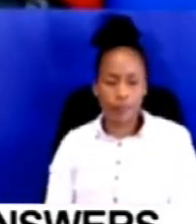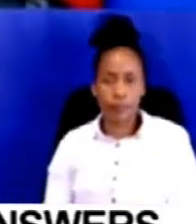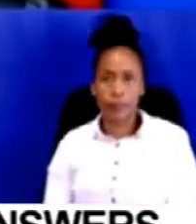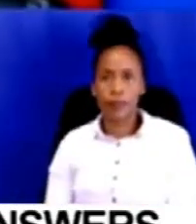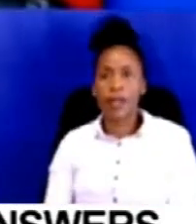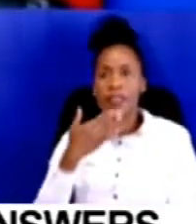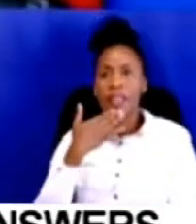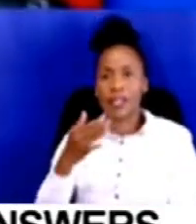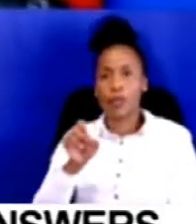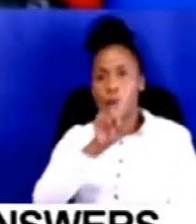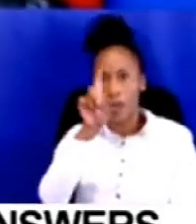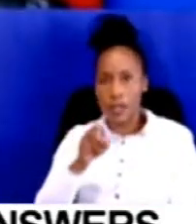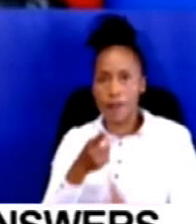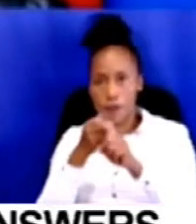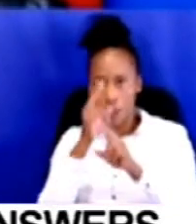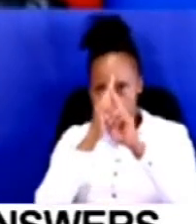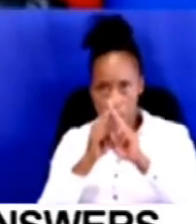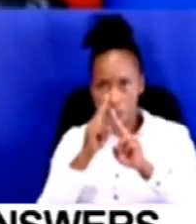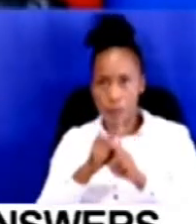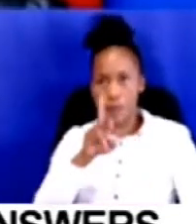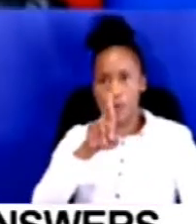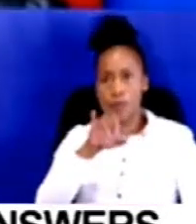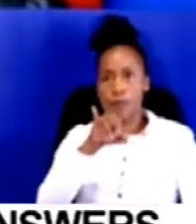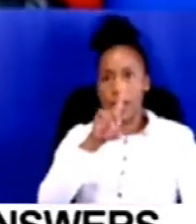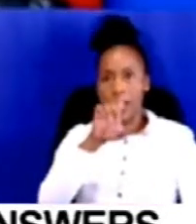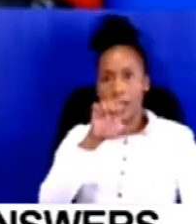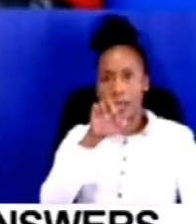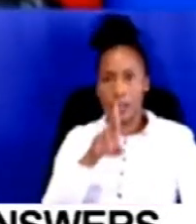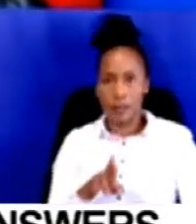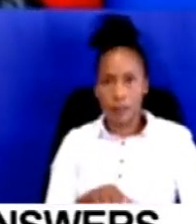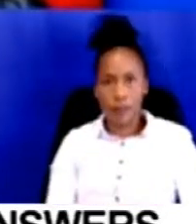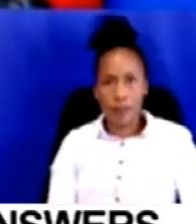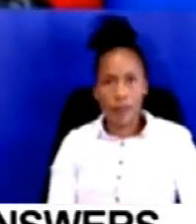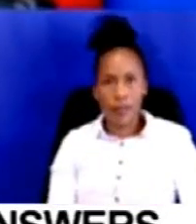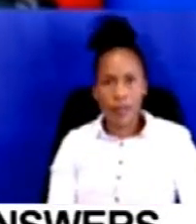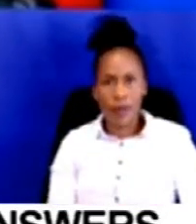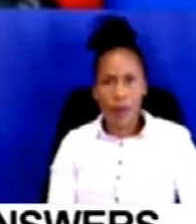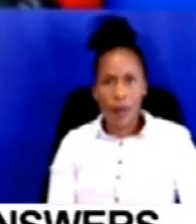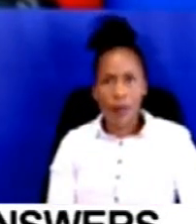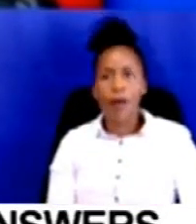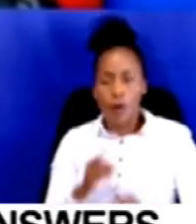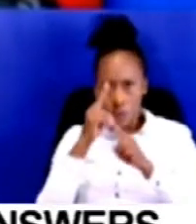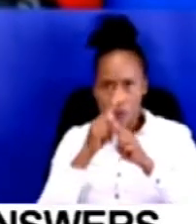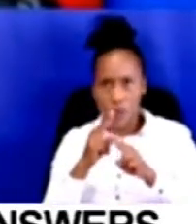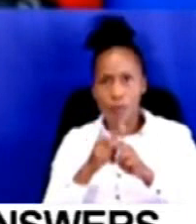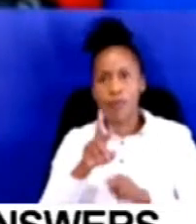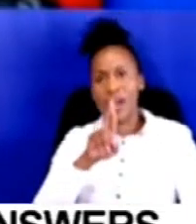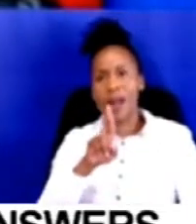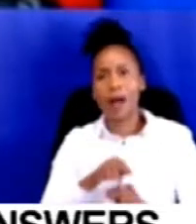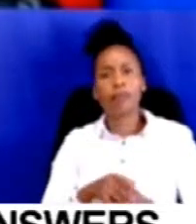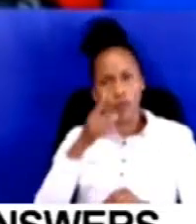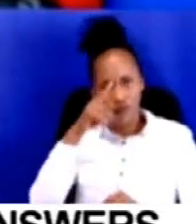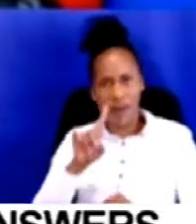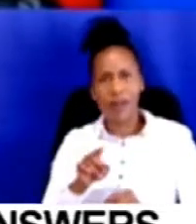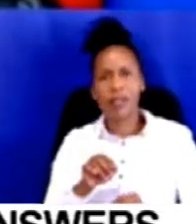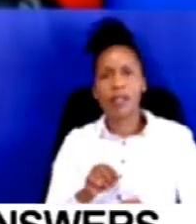And thanks to the question from Honourable Reda. Well, Honourable Reda, you correct that it